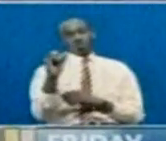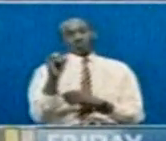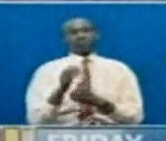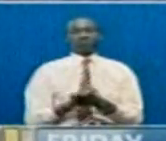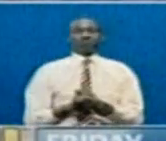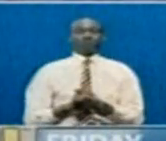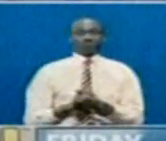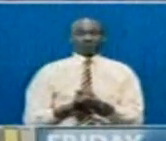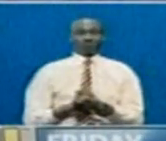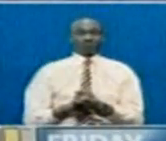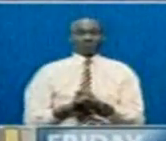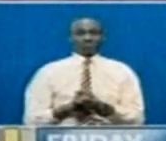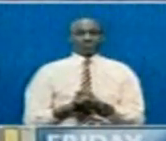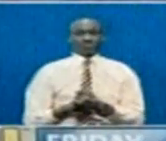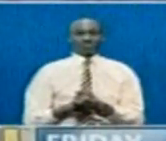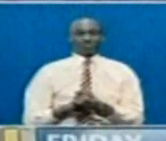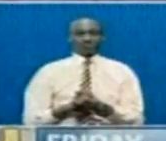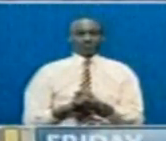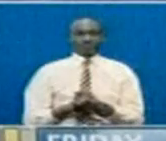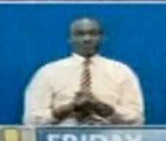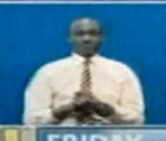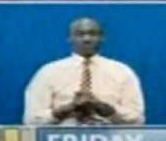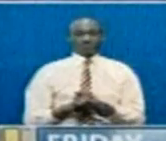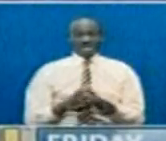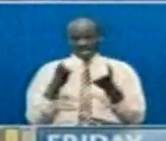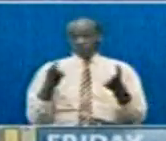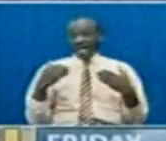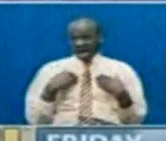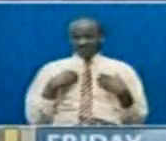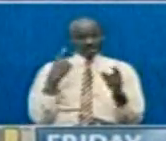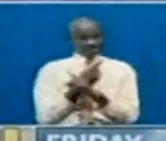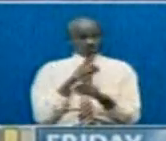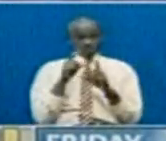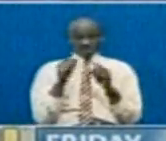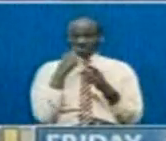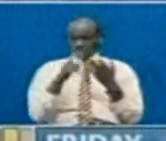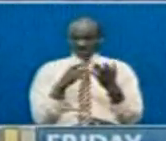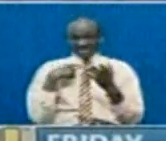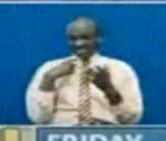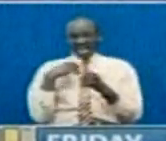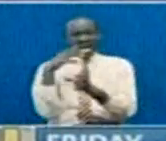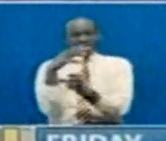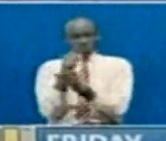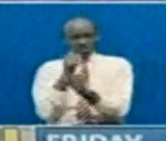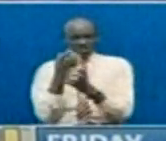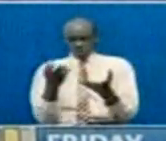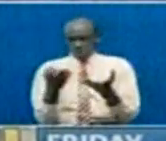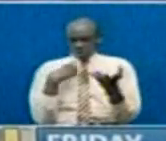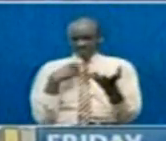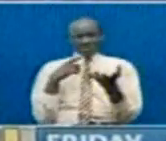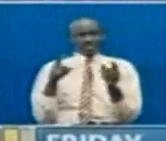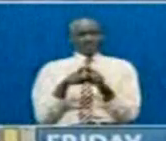it's geothermal. Got that one. Now we have another word meaning an association, you know, typically